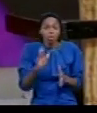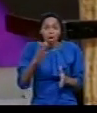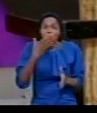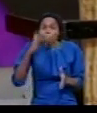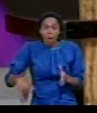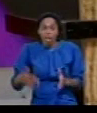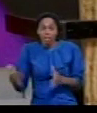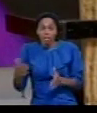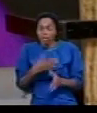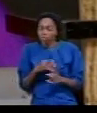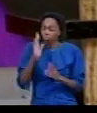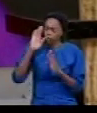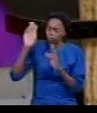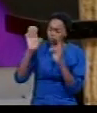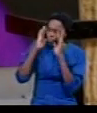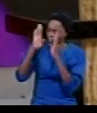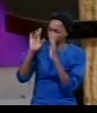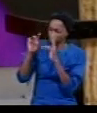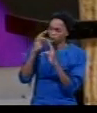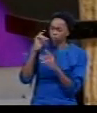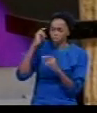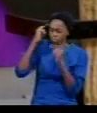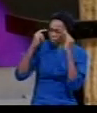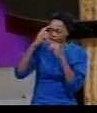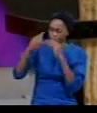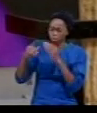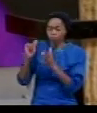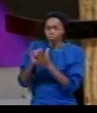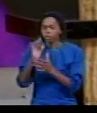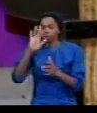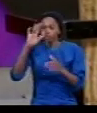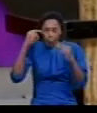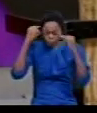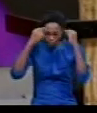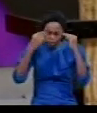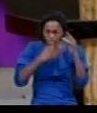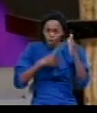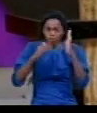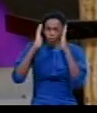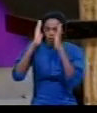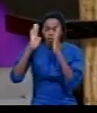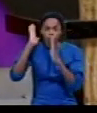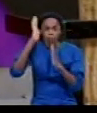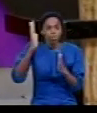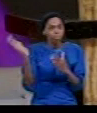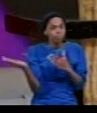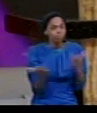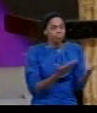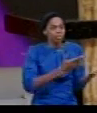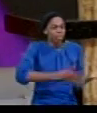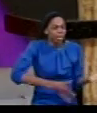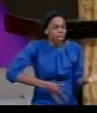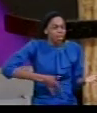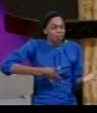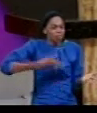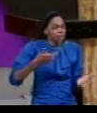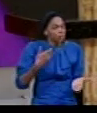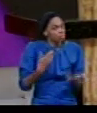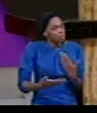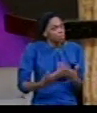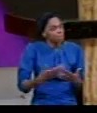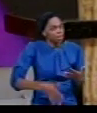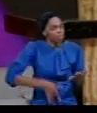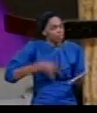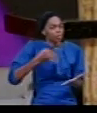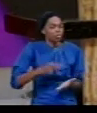it and you are thinking about that, your thoughts and your focus will bring a feeling of, it may be a feeling of